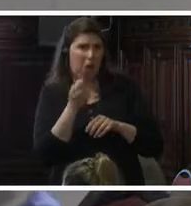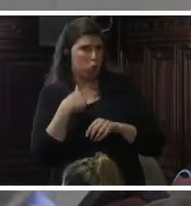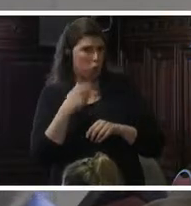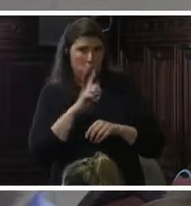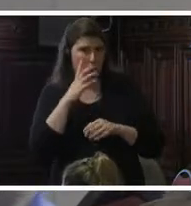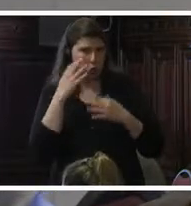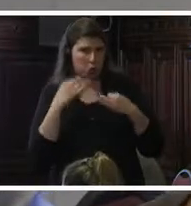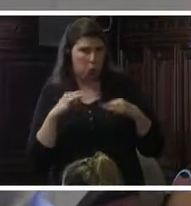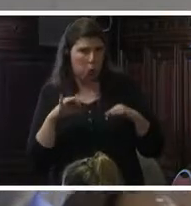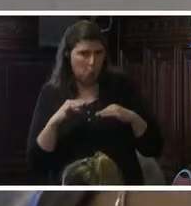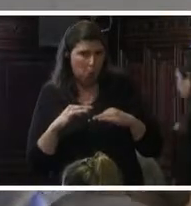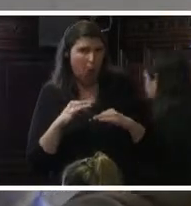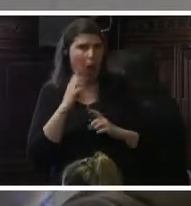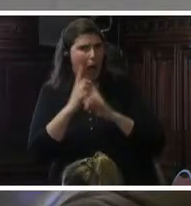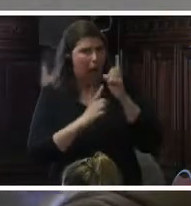really sure?